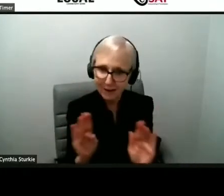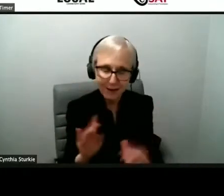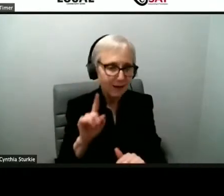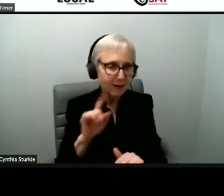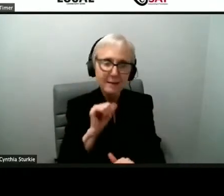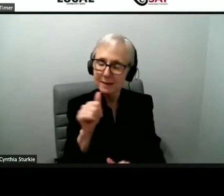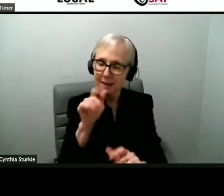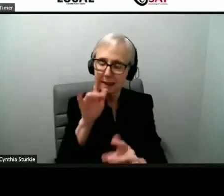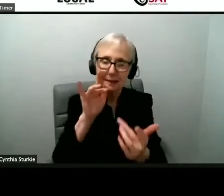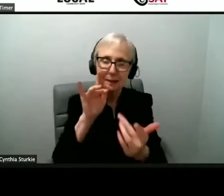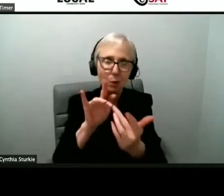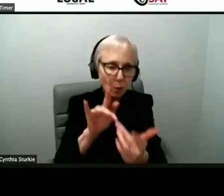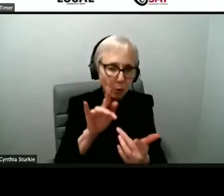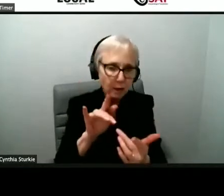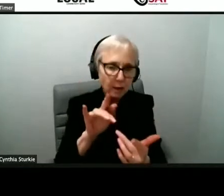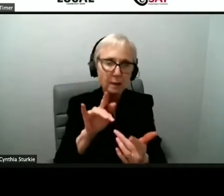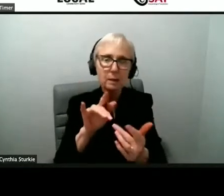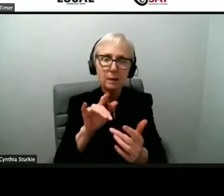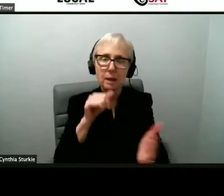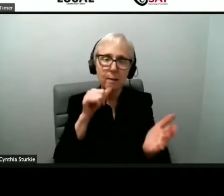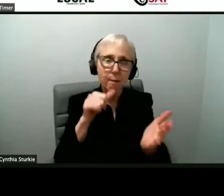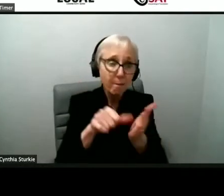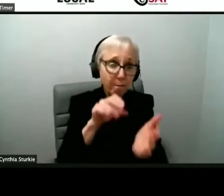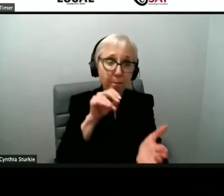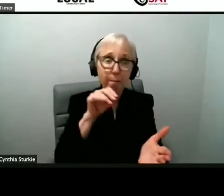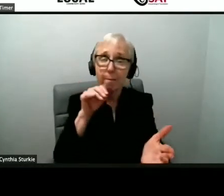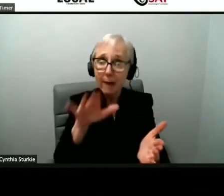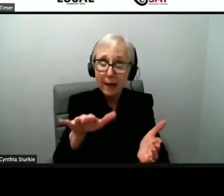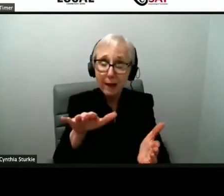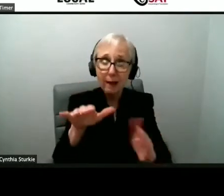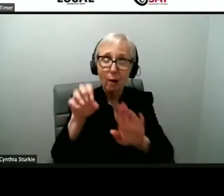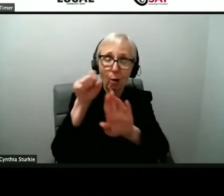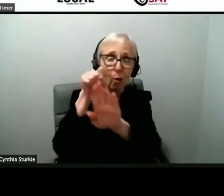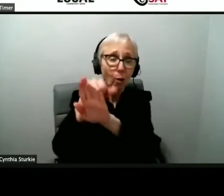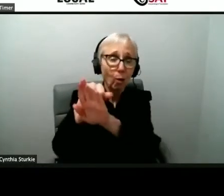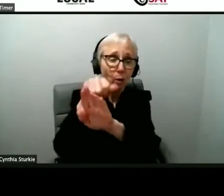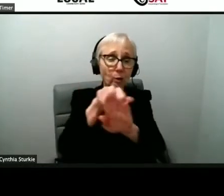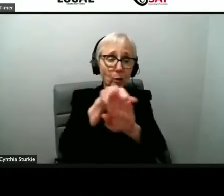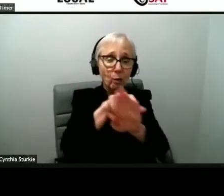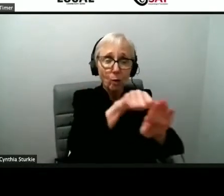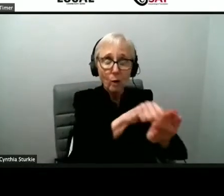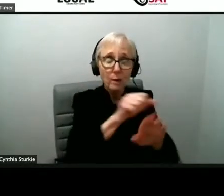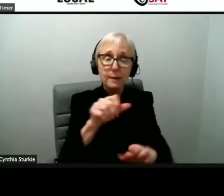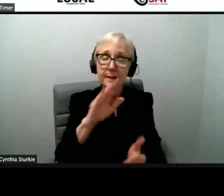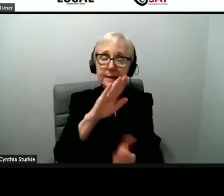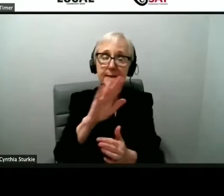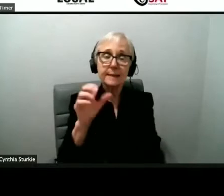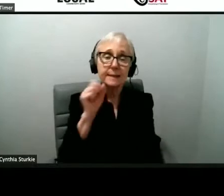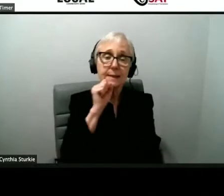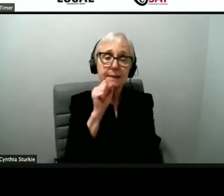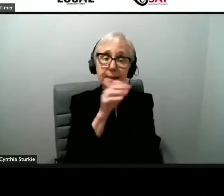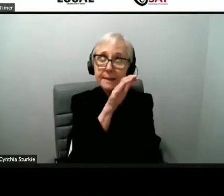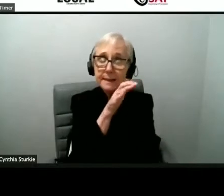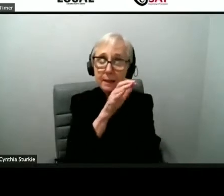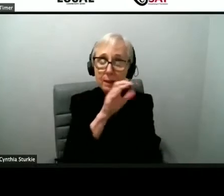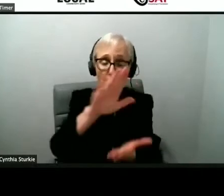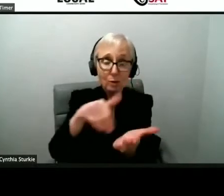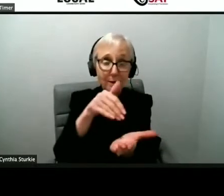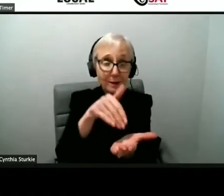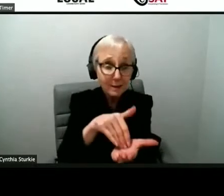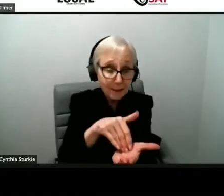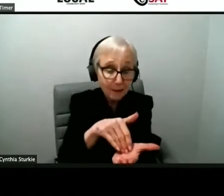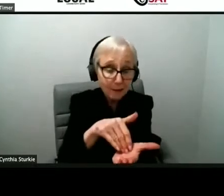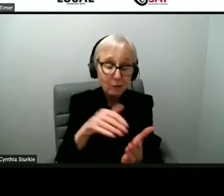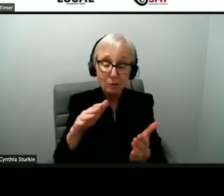This will include mail. This will include physical canvassing to reach senior centers, to reach seniors who live throughout